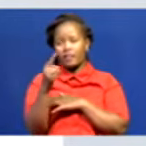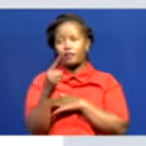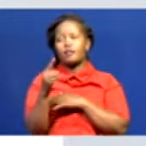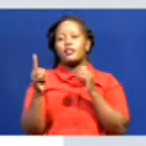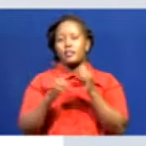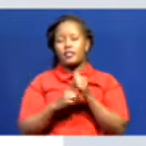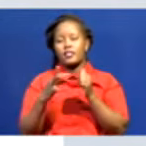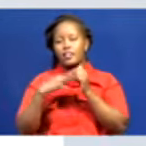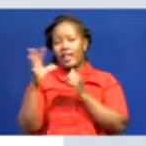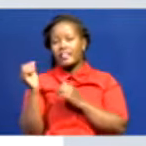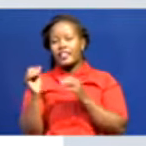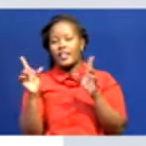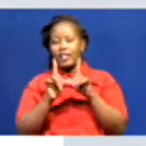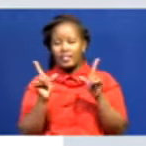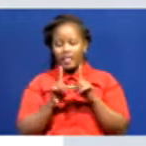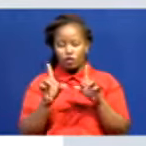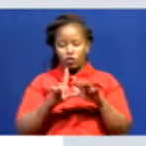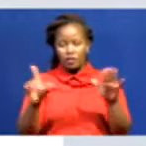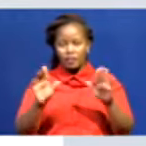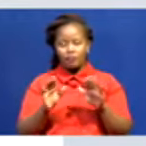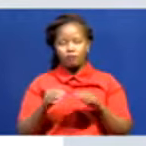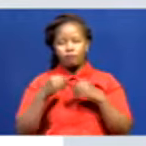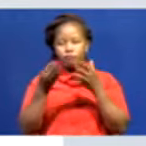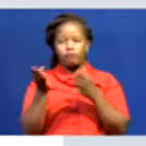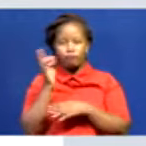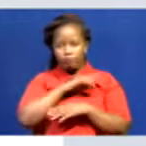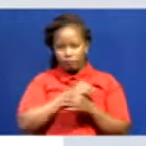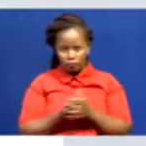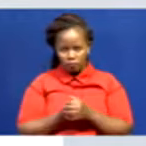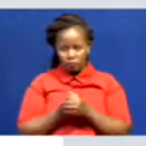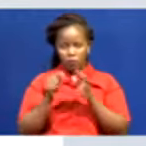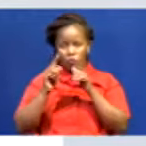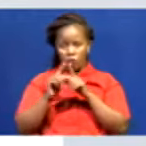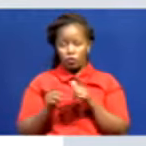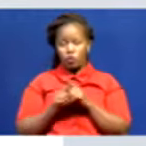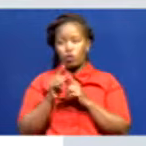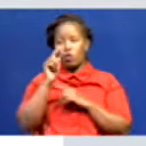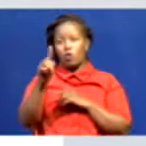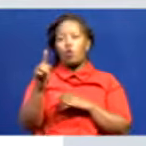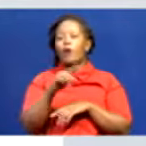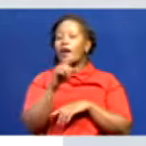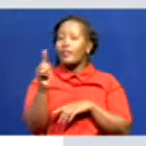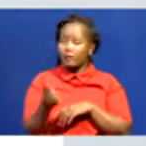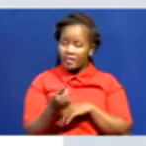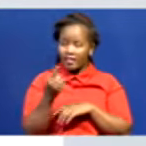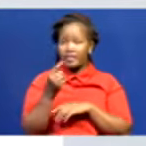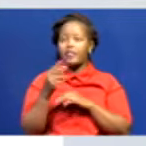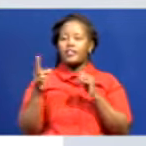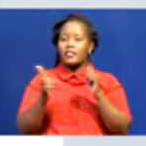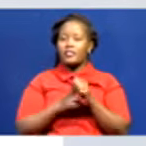is complete. In terms of compensation, out of 1,756,